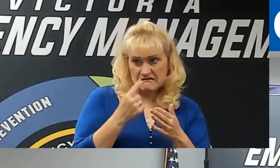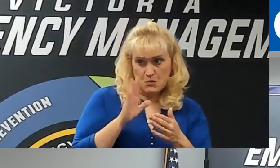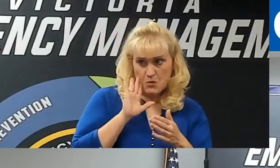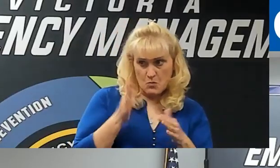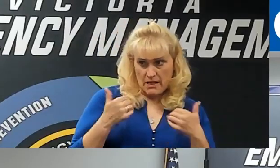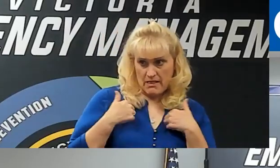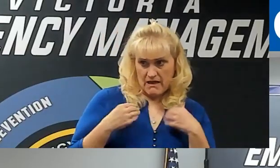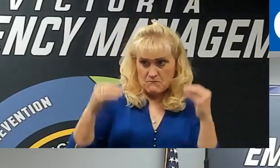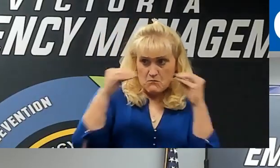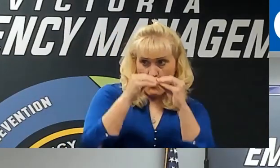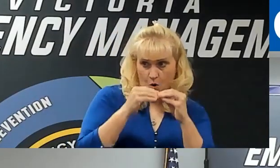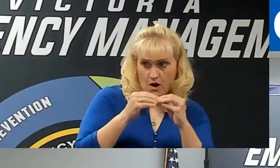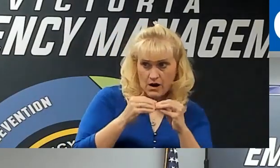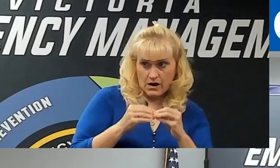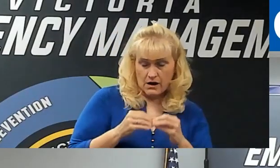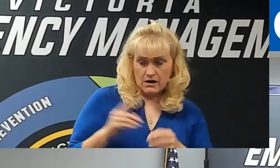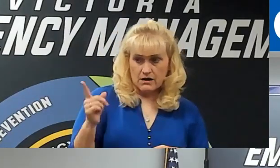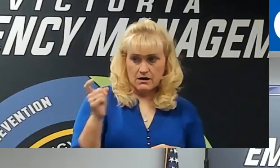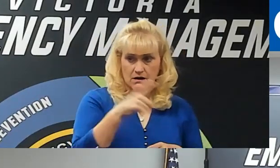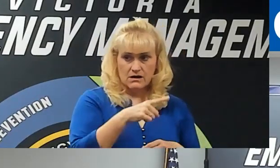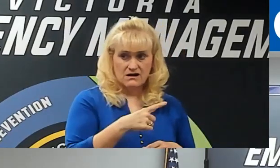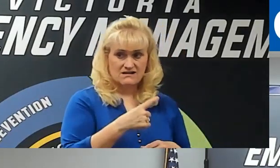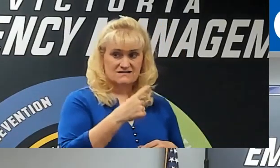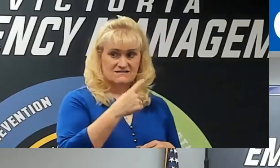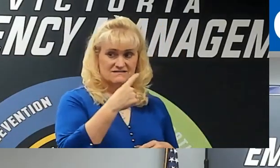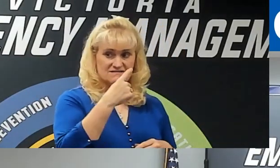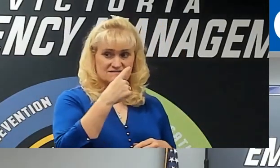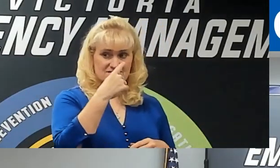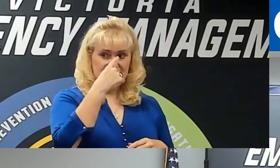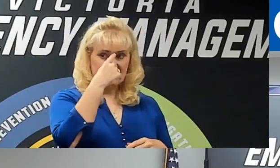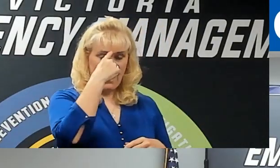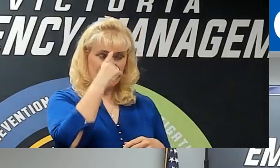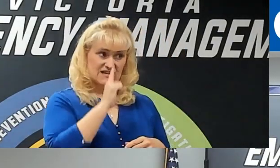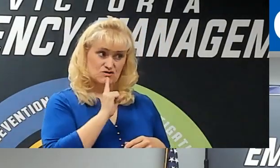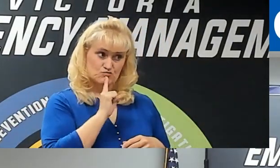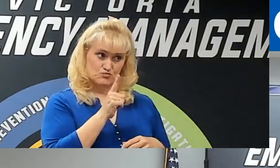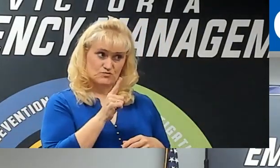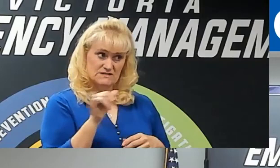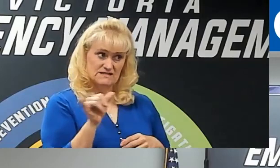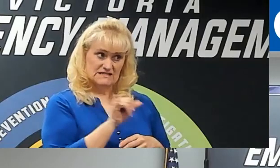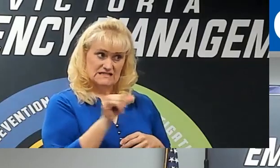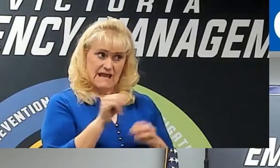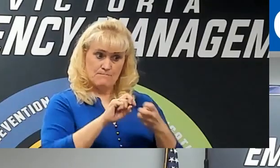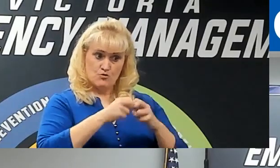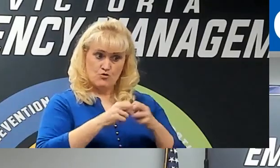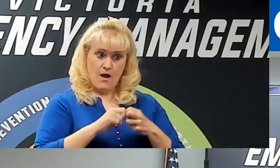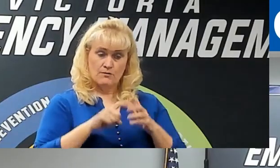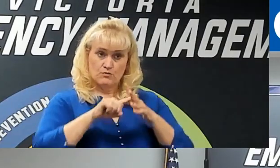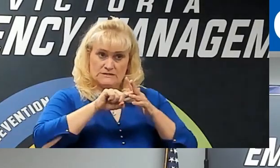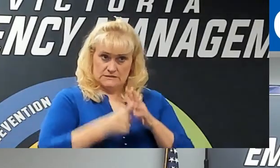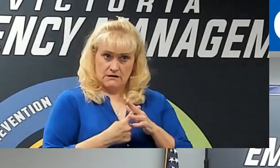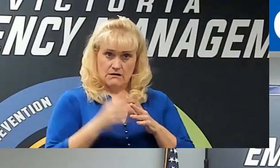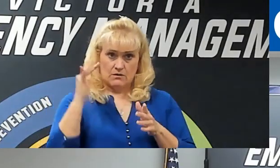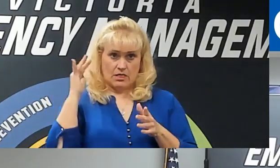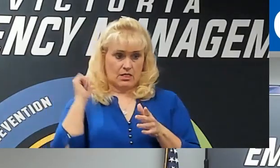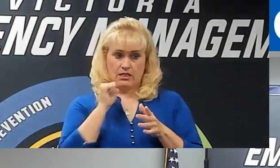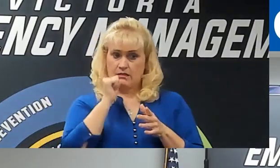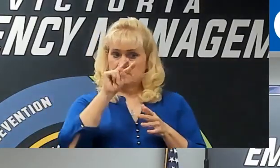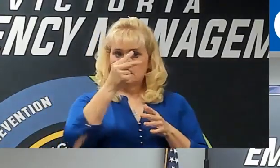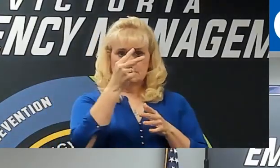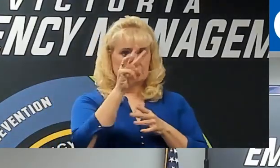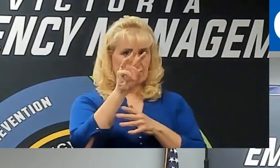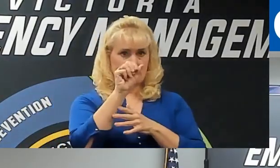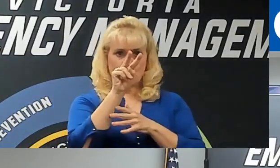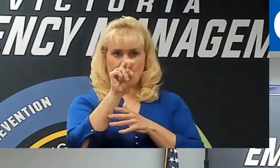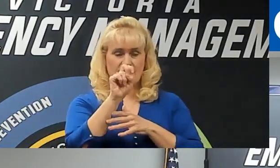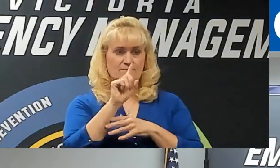even helpful to think that way? I think it's really the same wave that was just enabled a little bit by lack